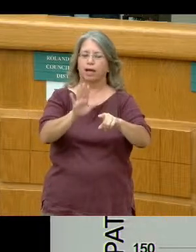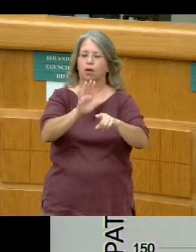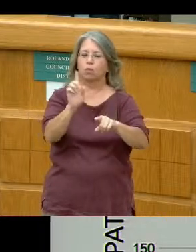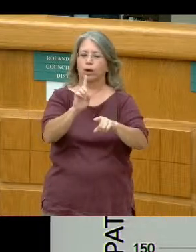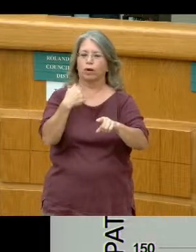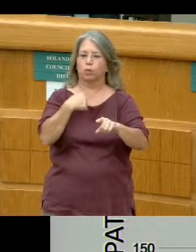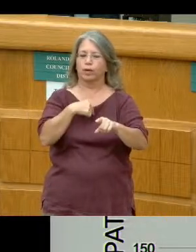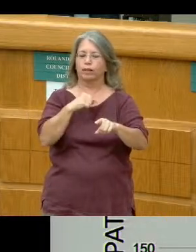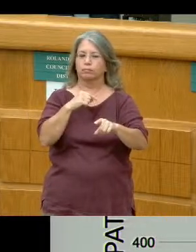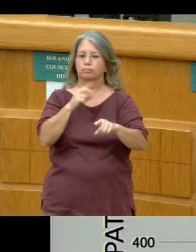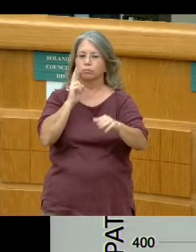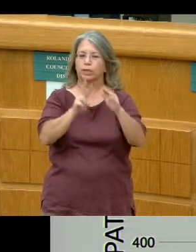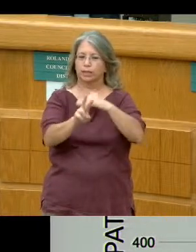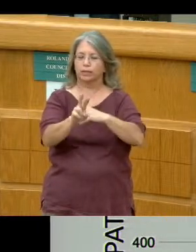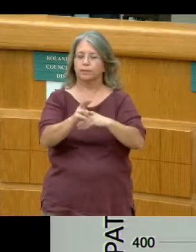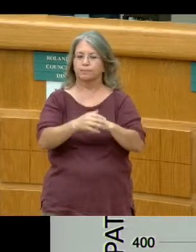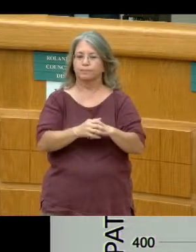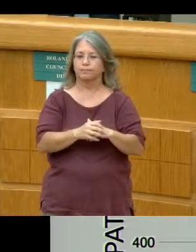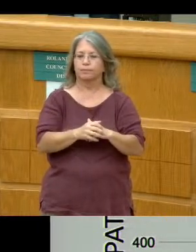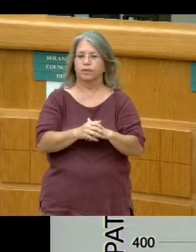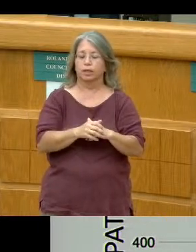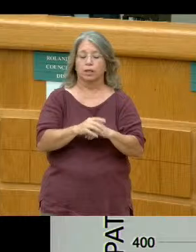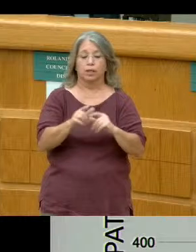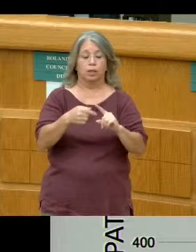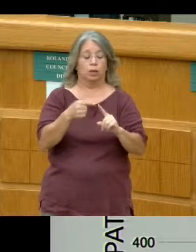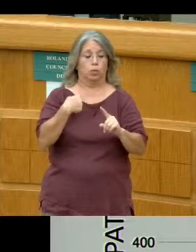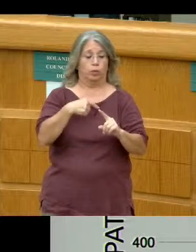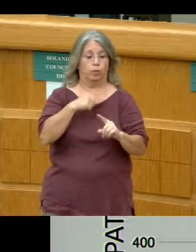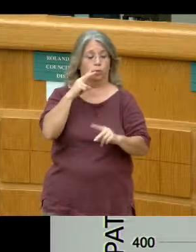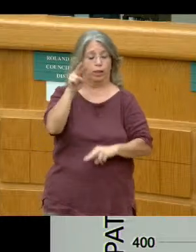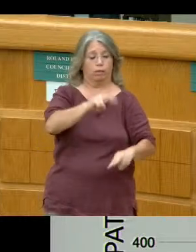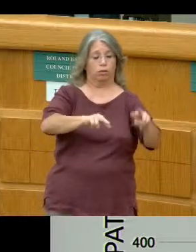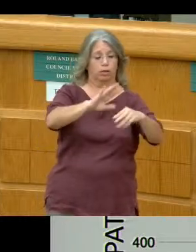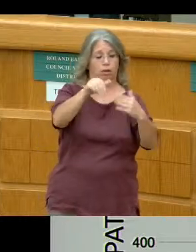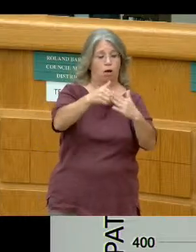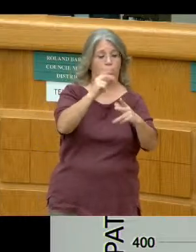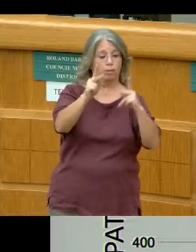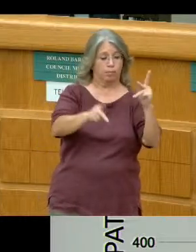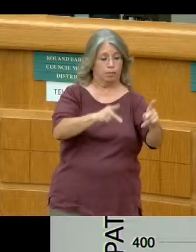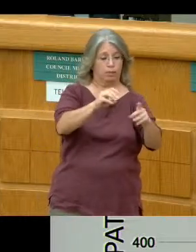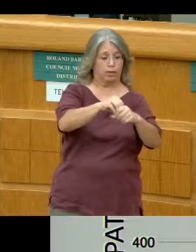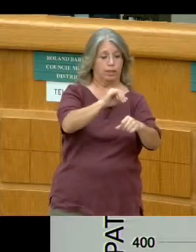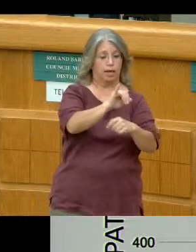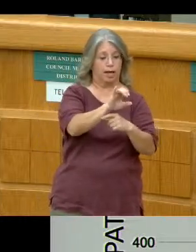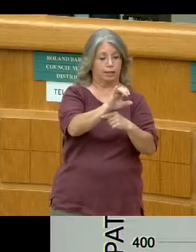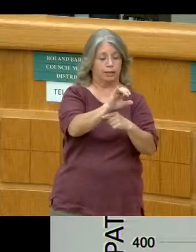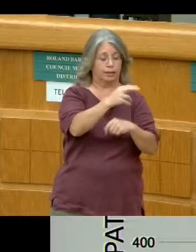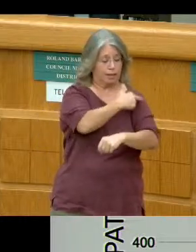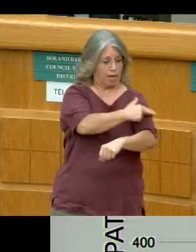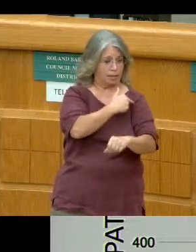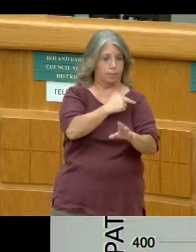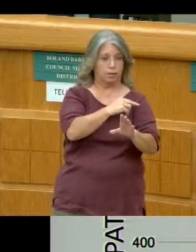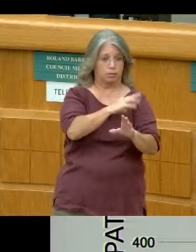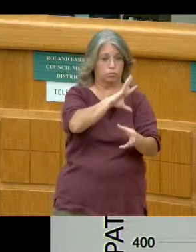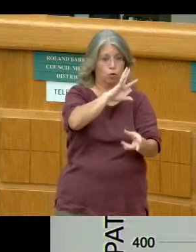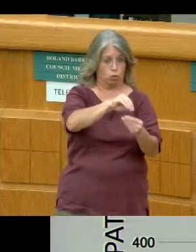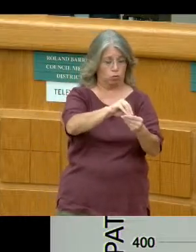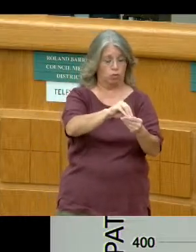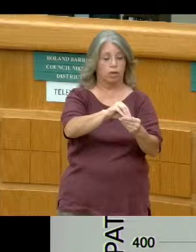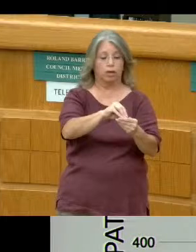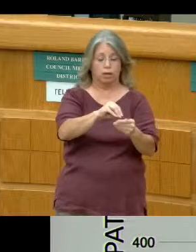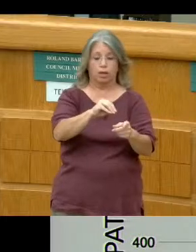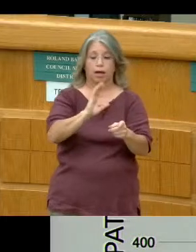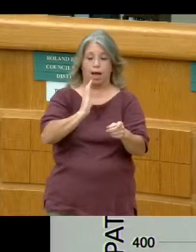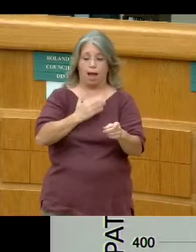model and recalibrate it? When we look at all the people in the hospital, it does a pretty darn good job of fitting the data. So this is maybe a matter of how